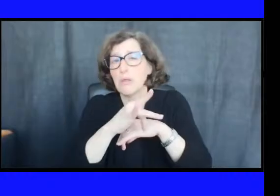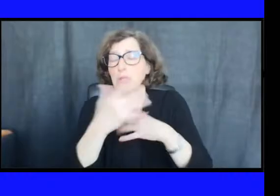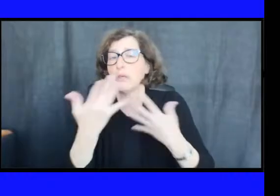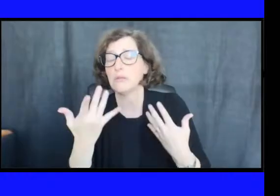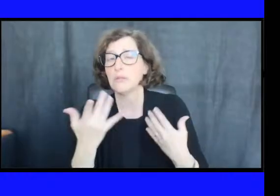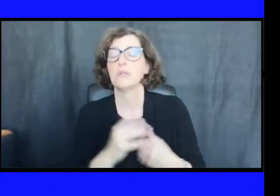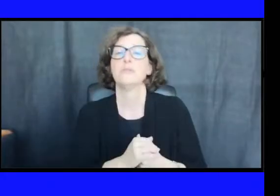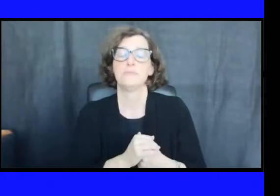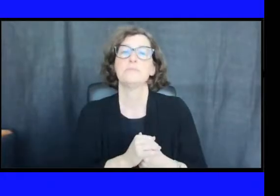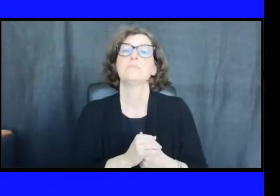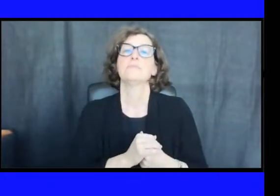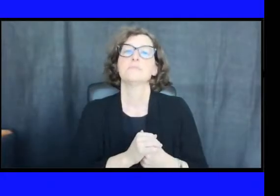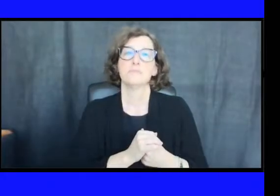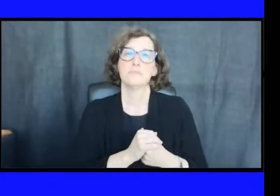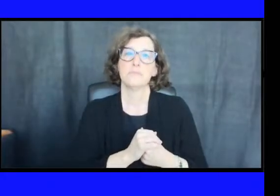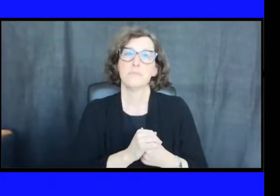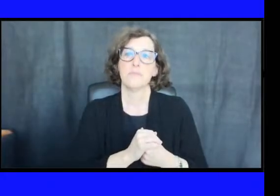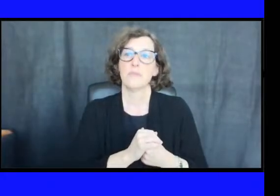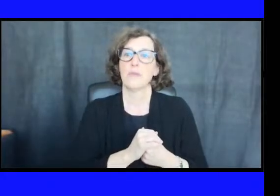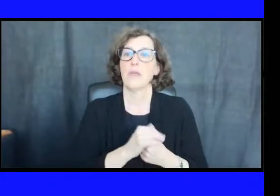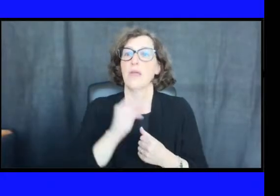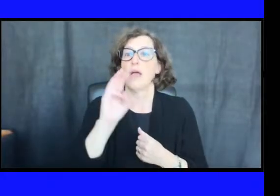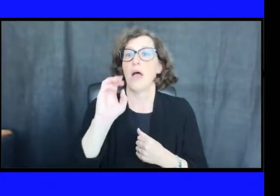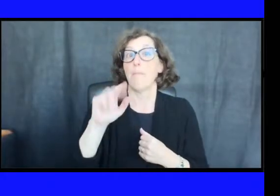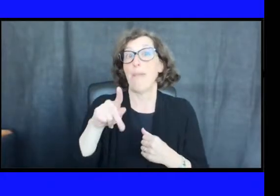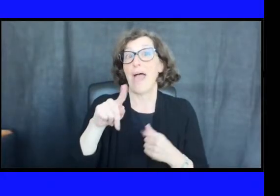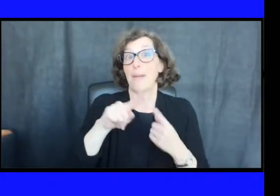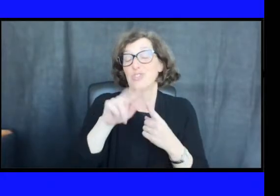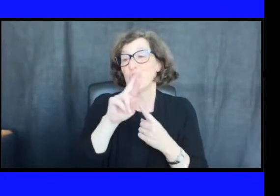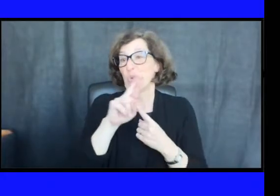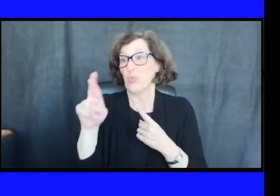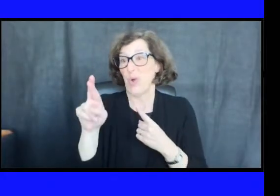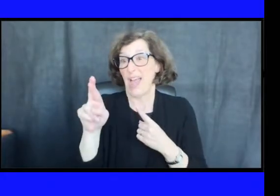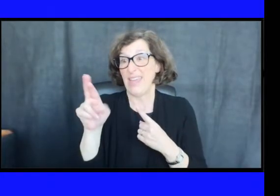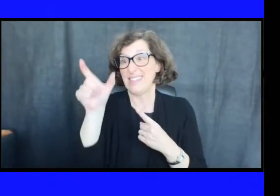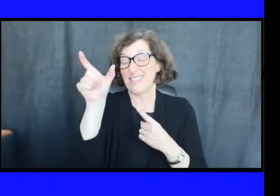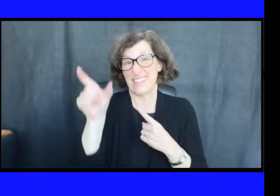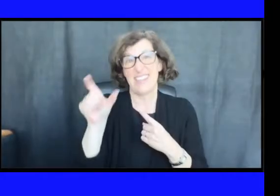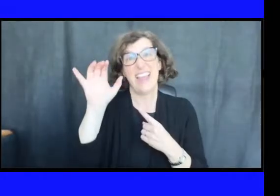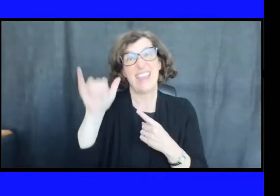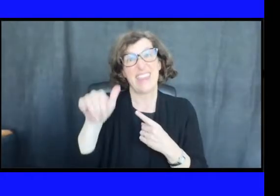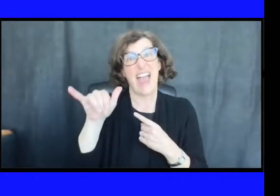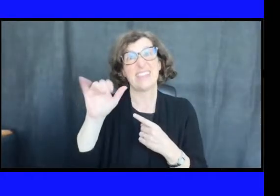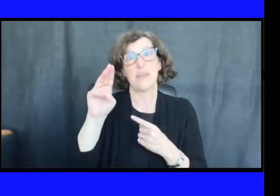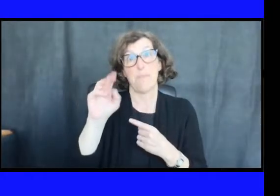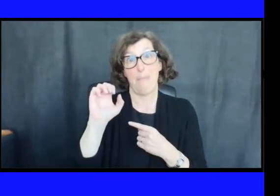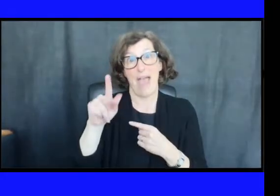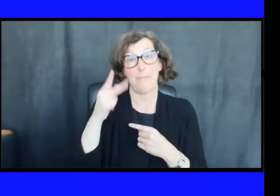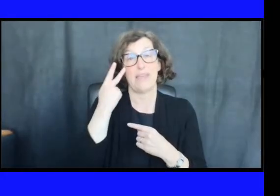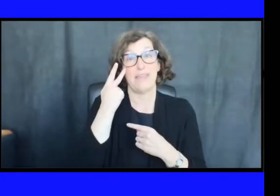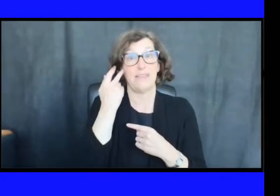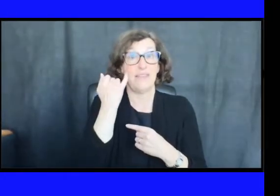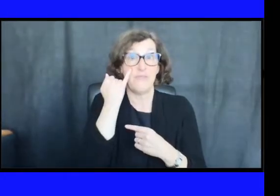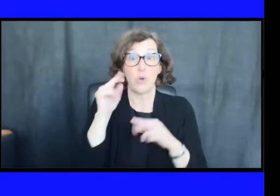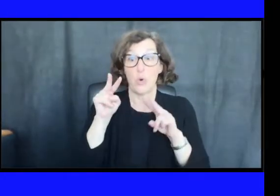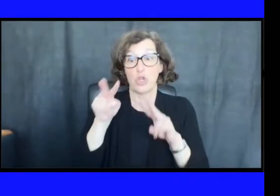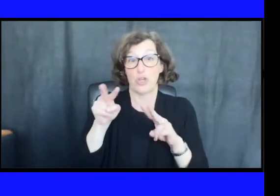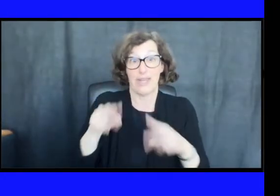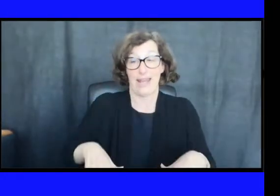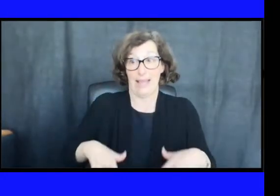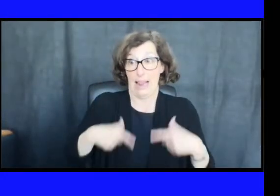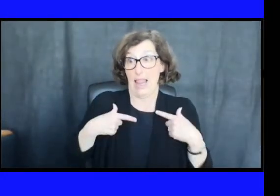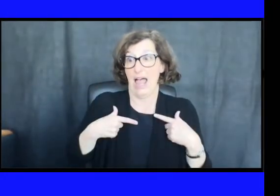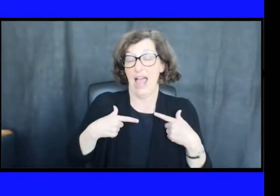with Department of Health and Mental Hygiene, in terms of how do we think about working in some communities in terms of